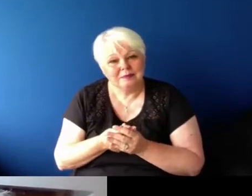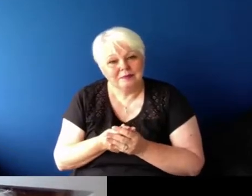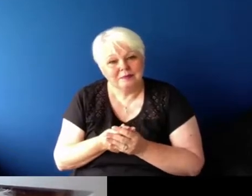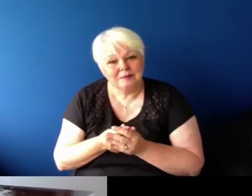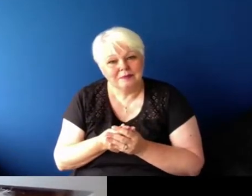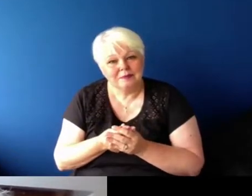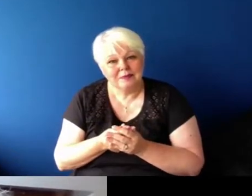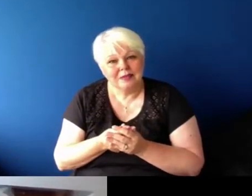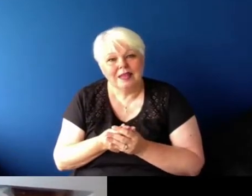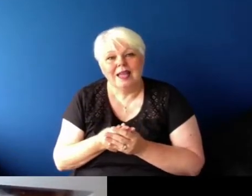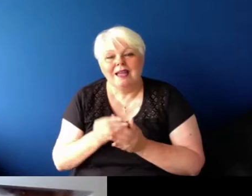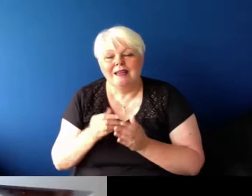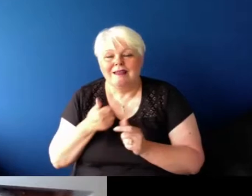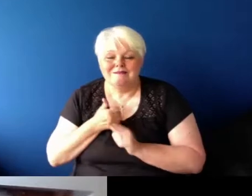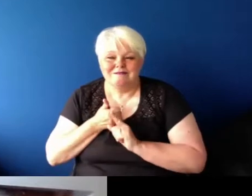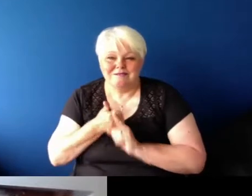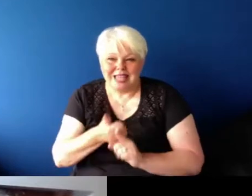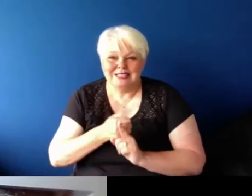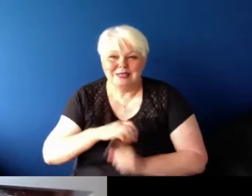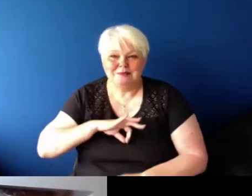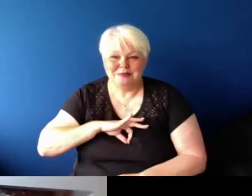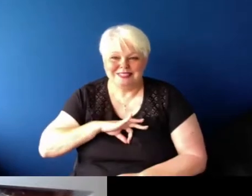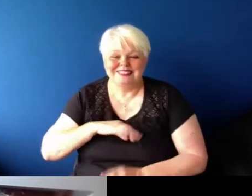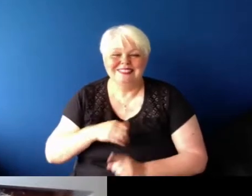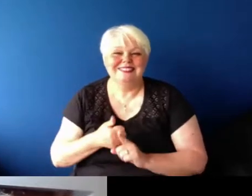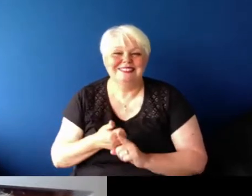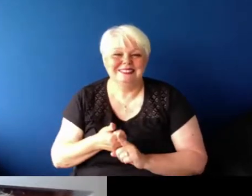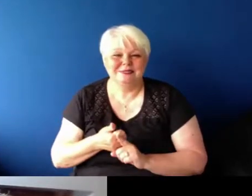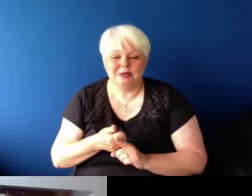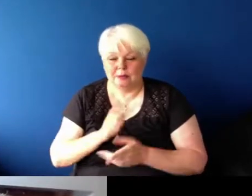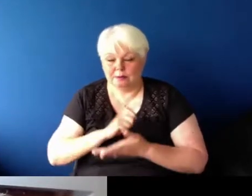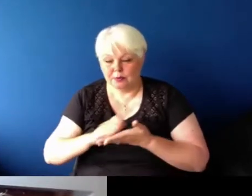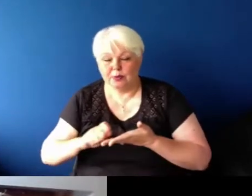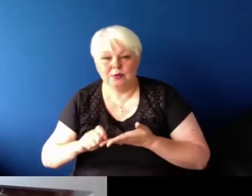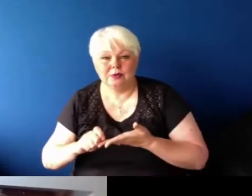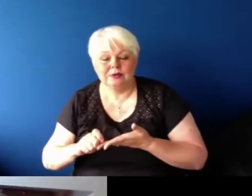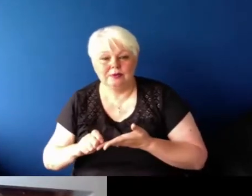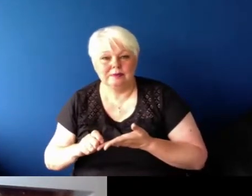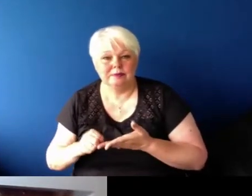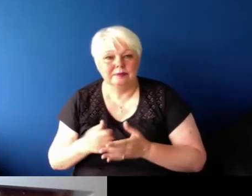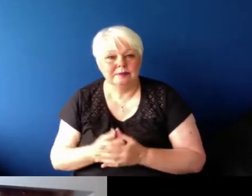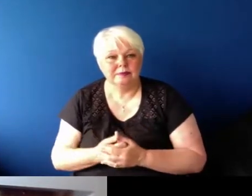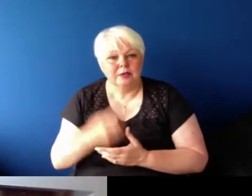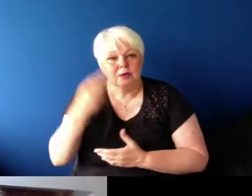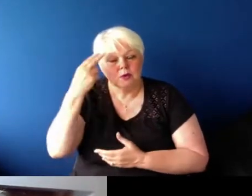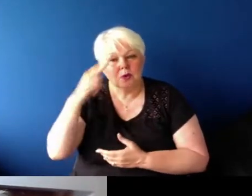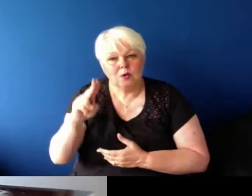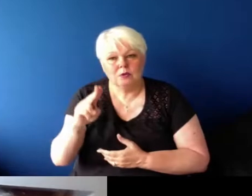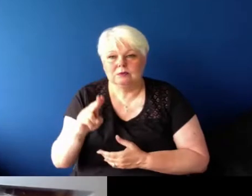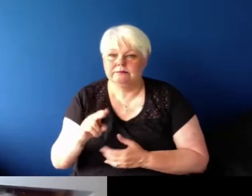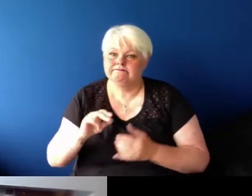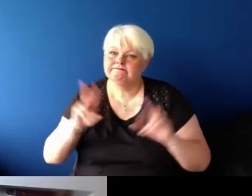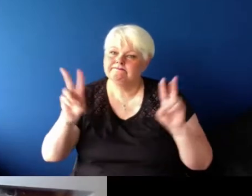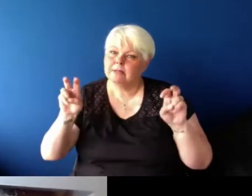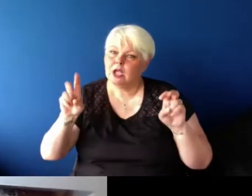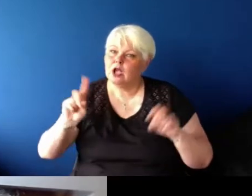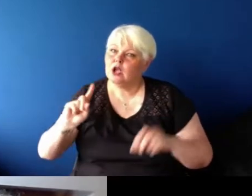President? Vice President, yes. So so you wrote a book with your Vice President called So What's the Story?